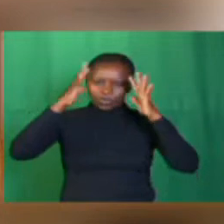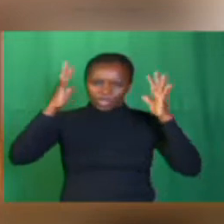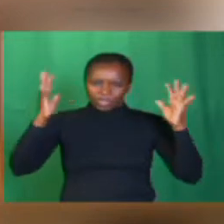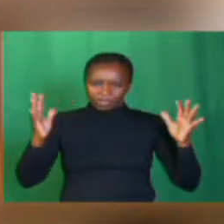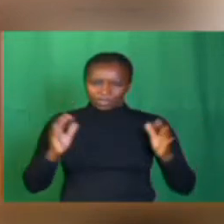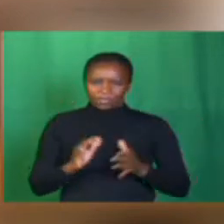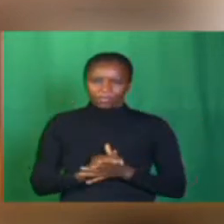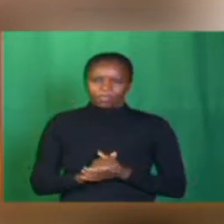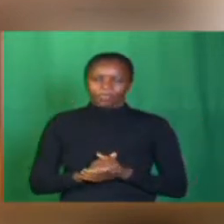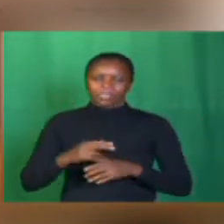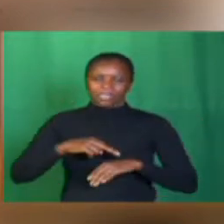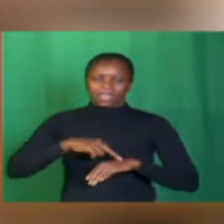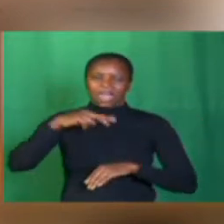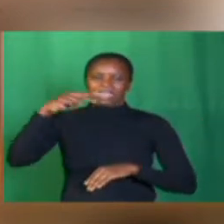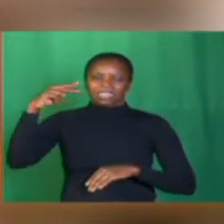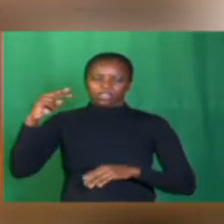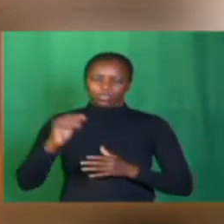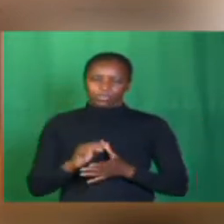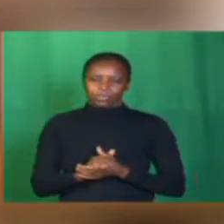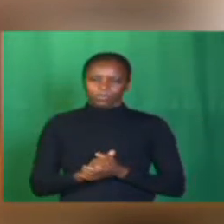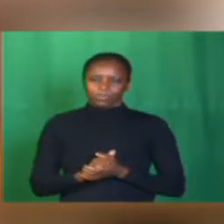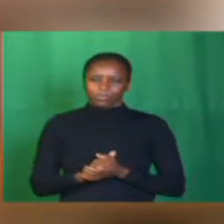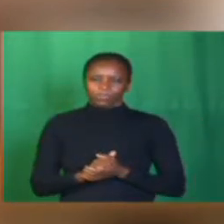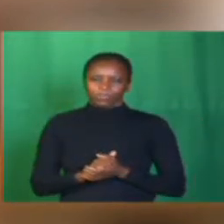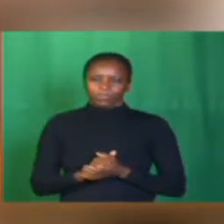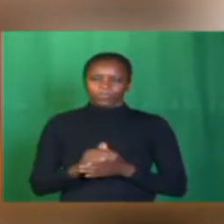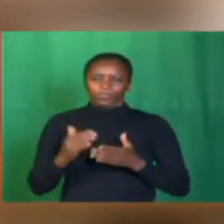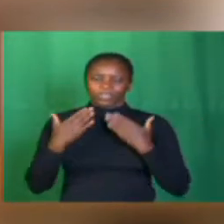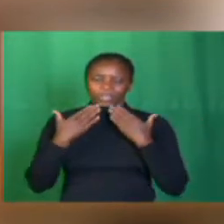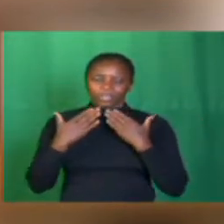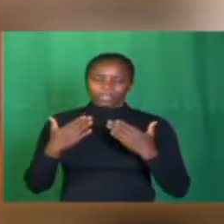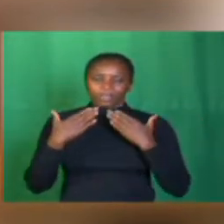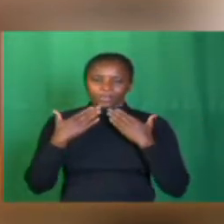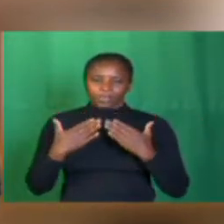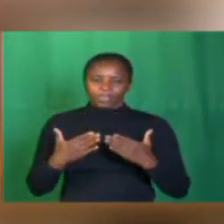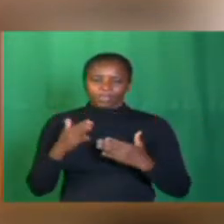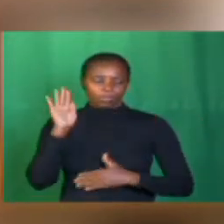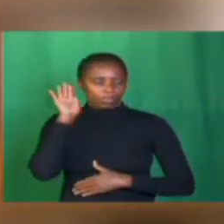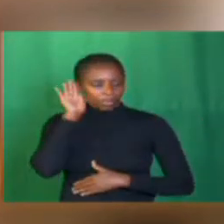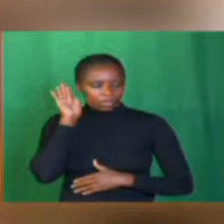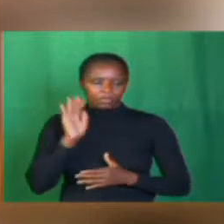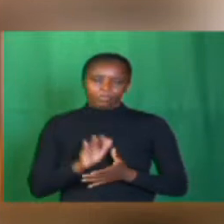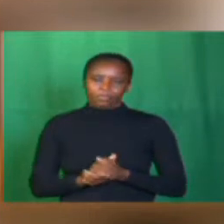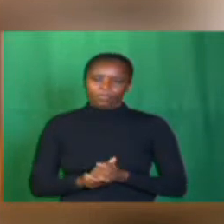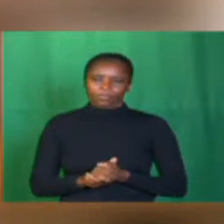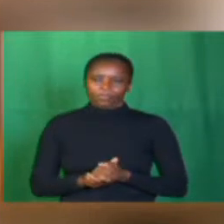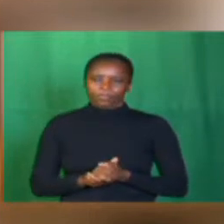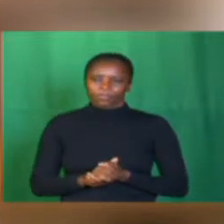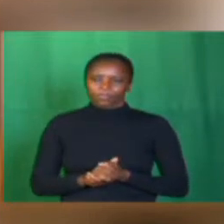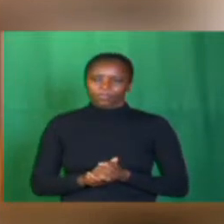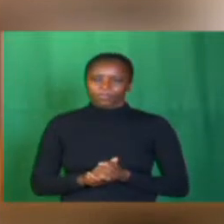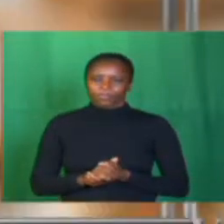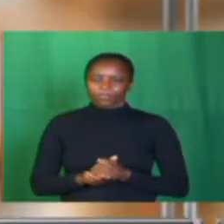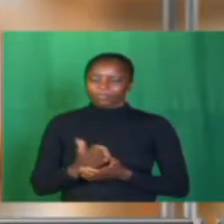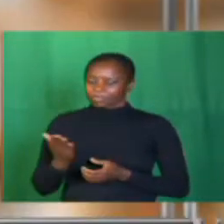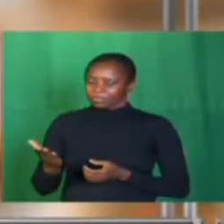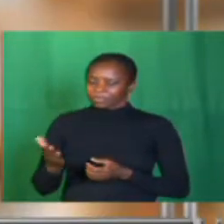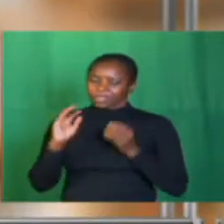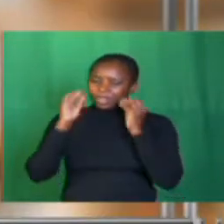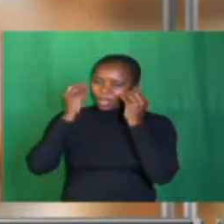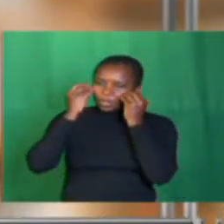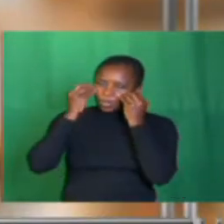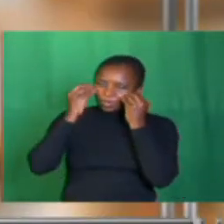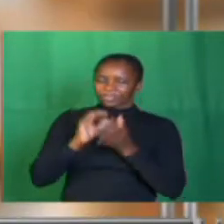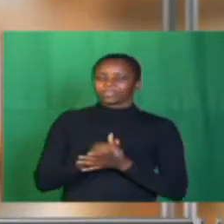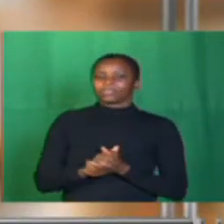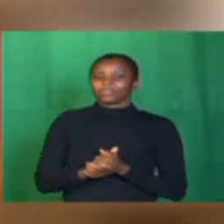the ascension. Thank you so much for listening. Yes, Nokwazi, this is the